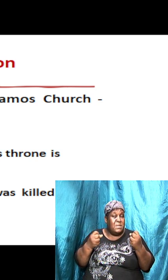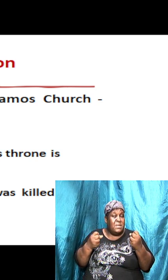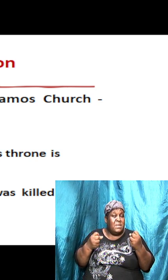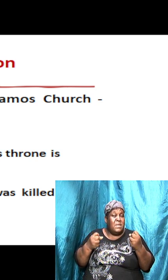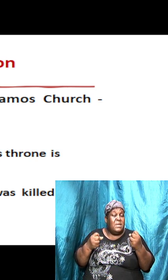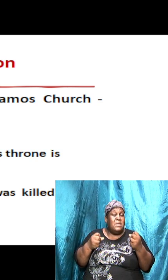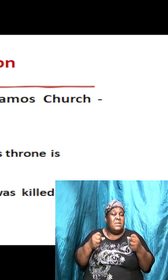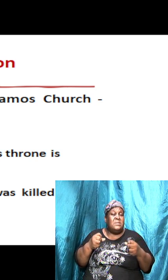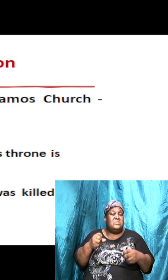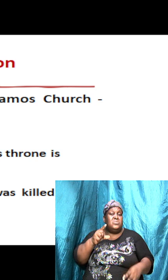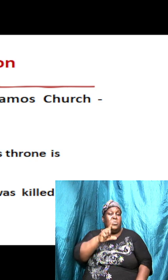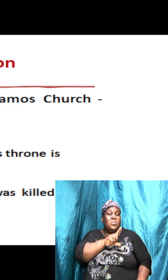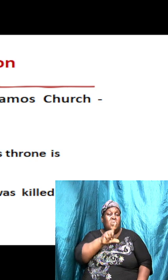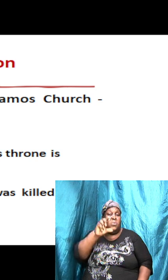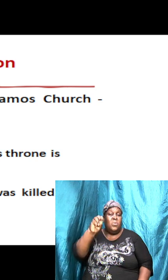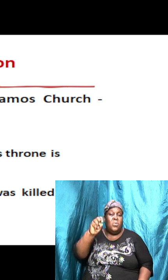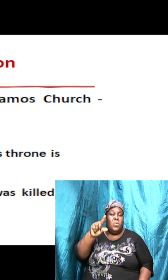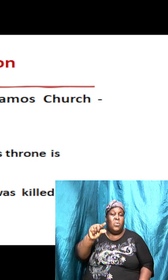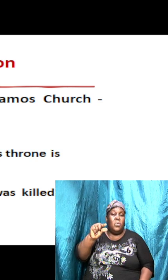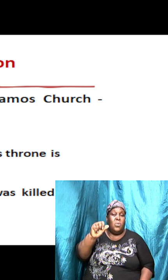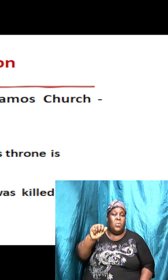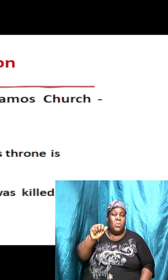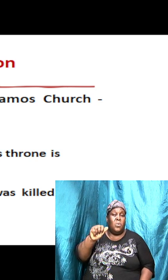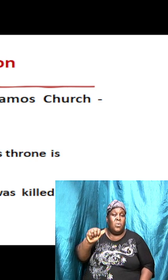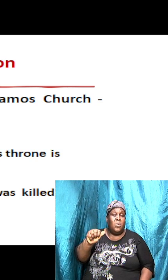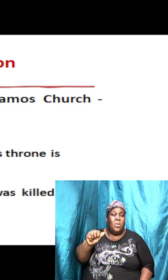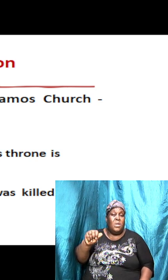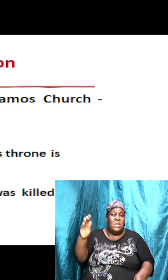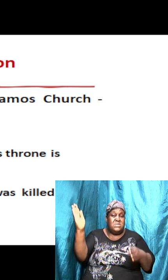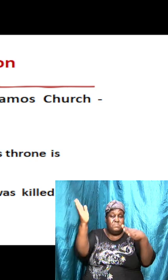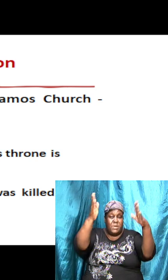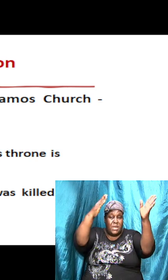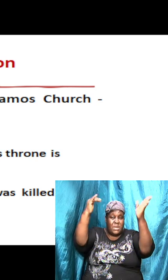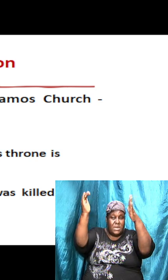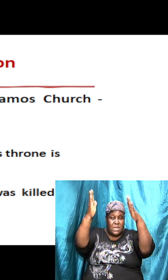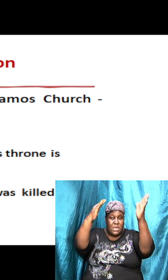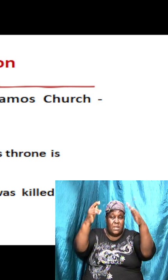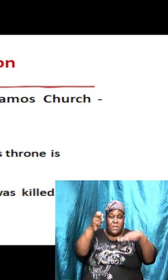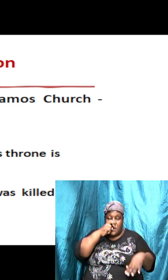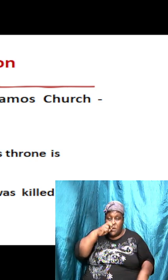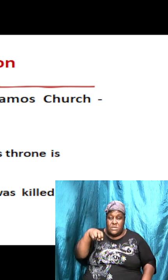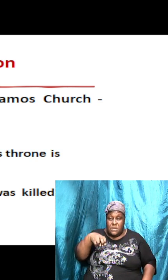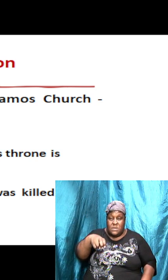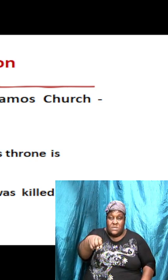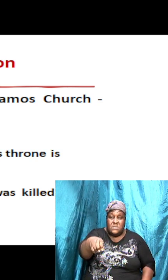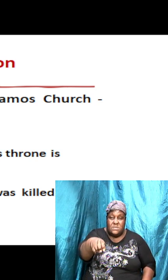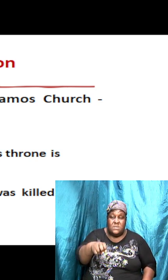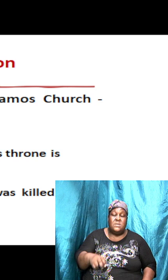logo, its banner, a serpent.